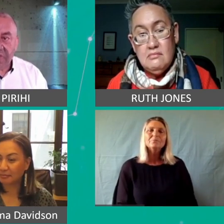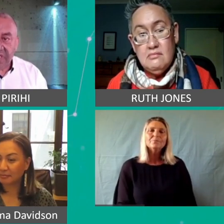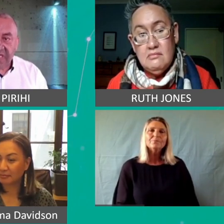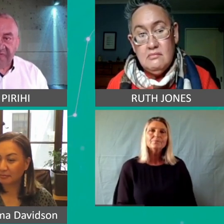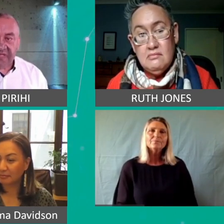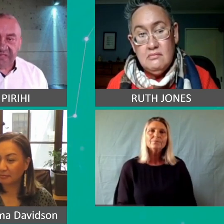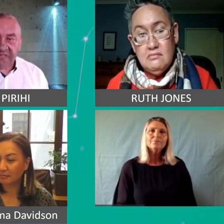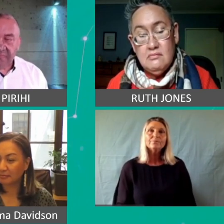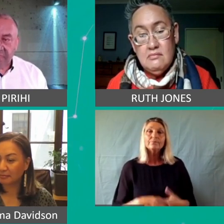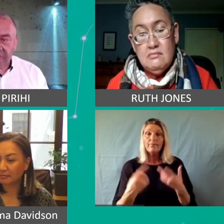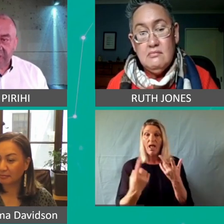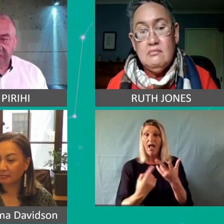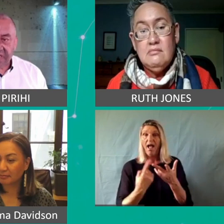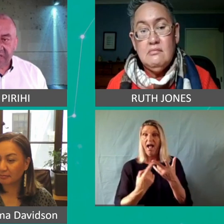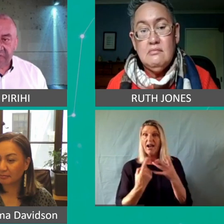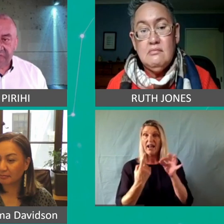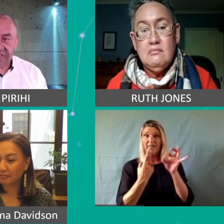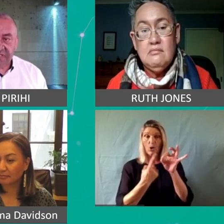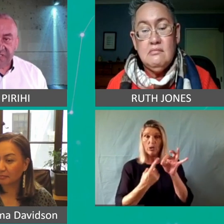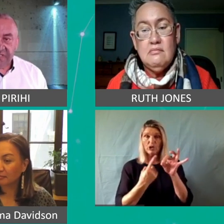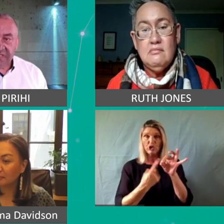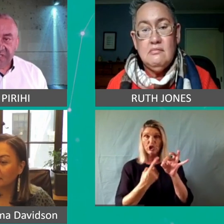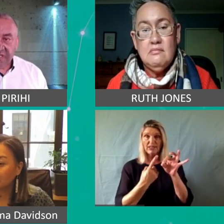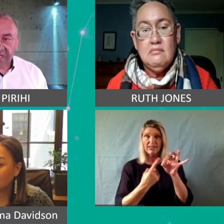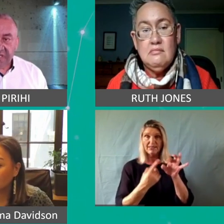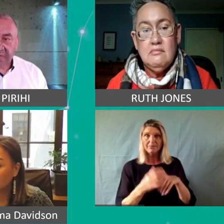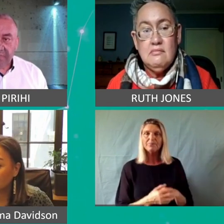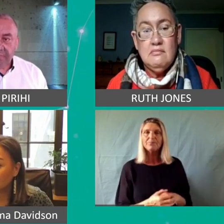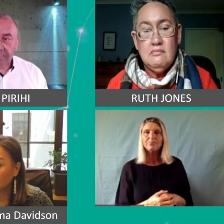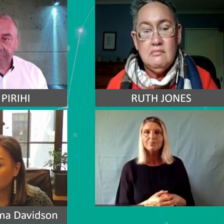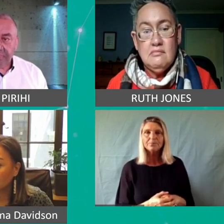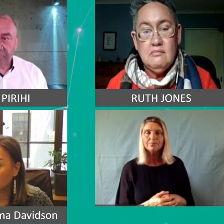We have another pātai, another question.